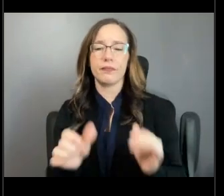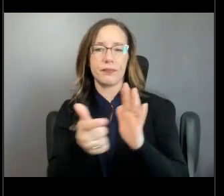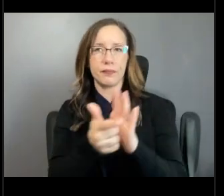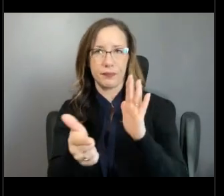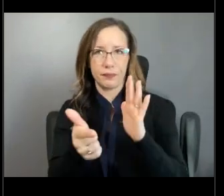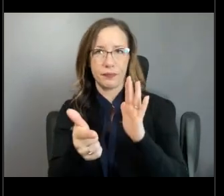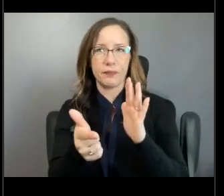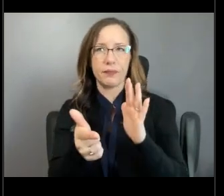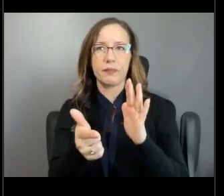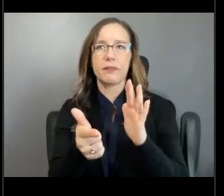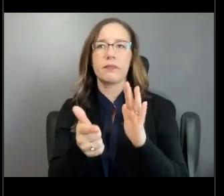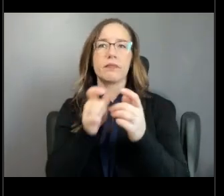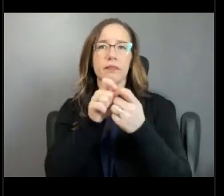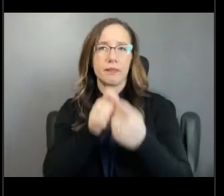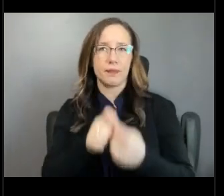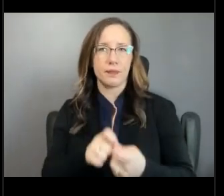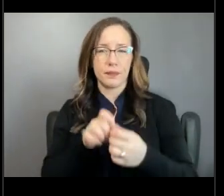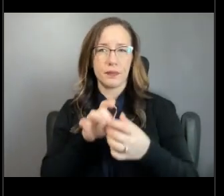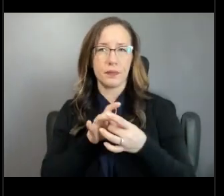specifications relates to